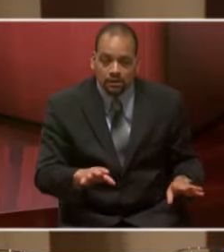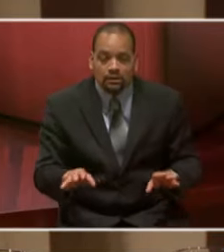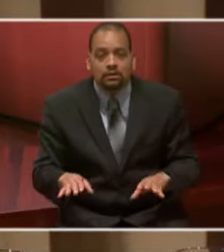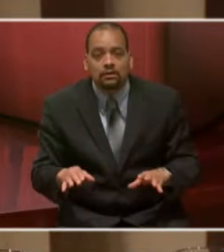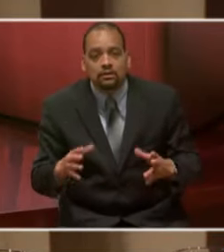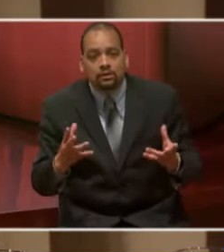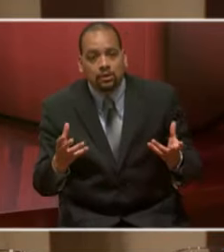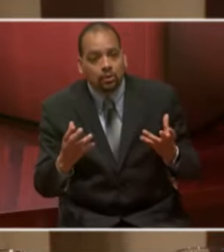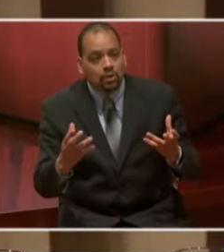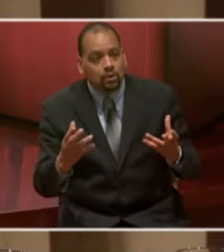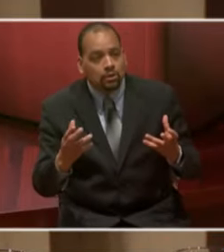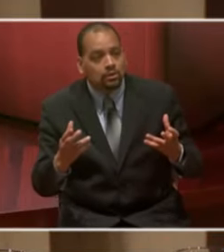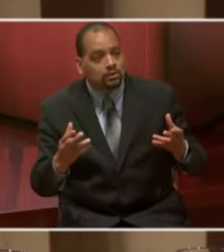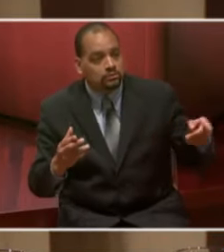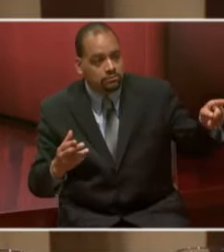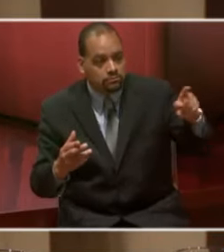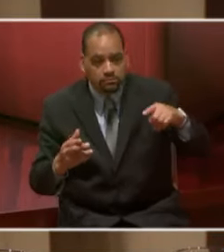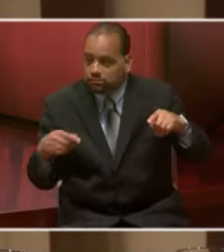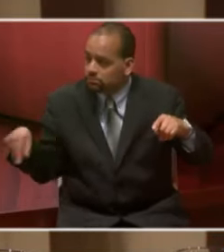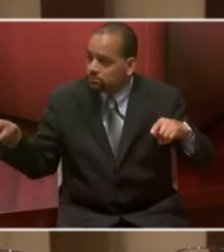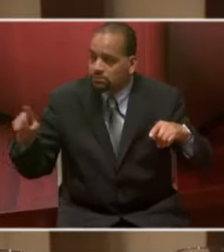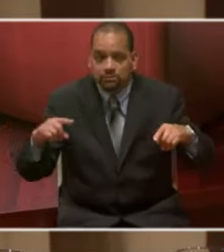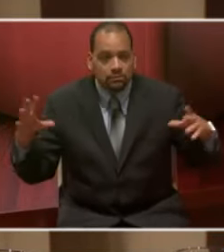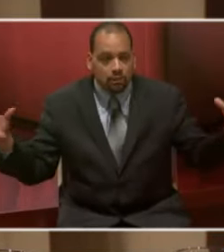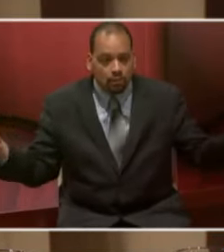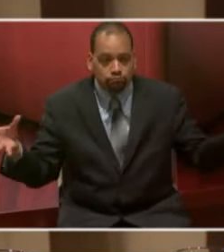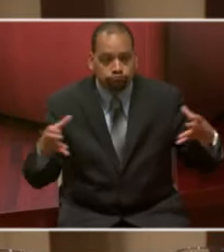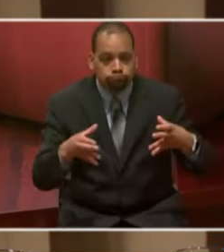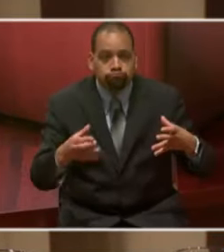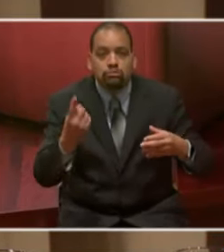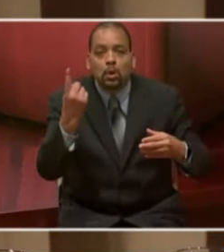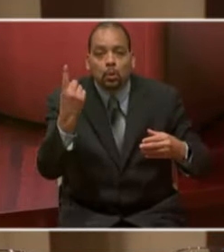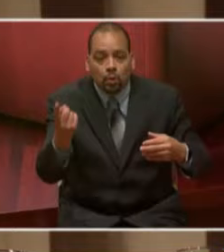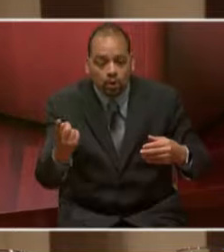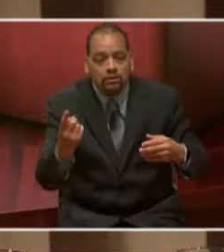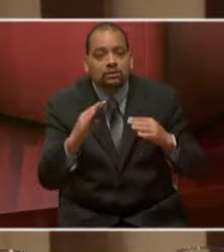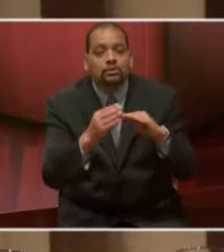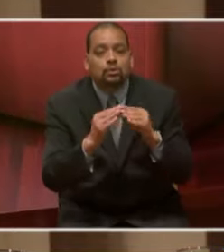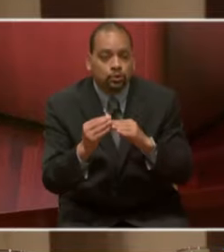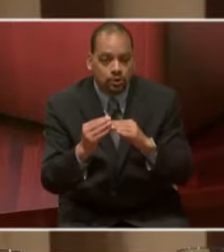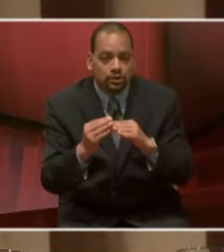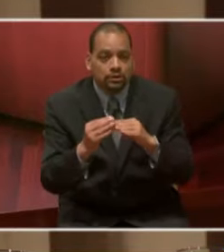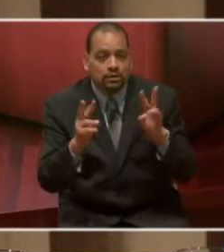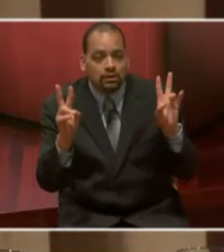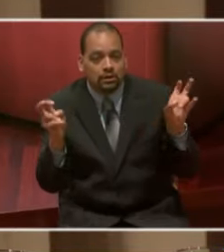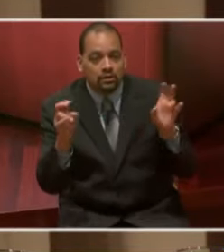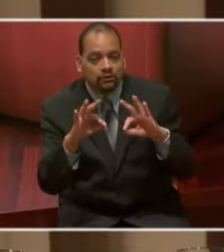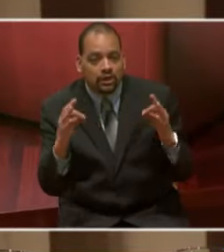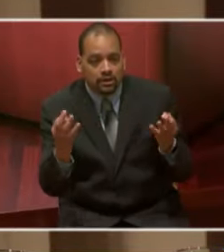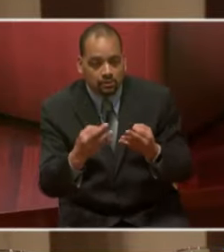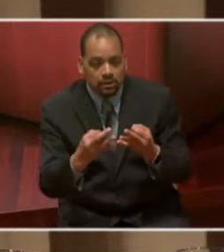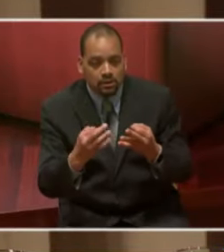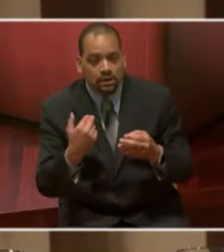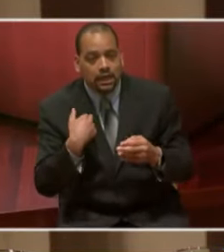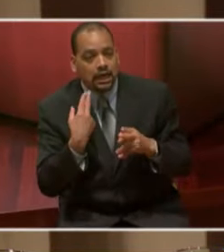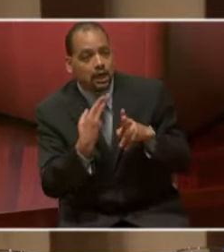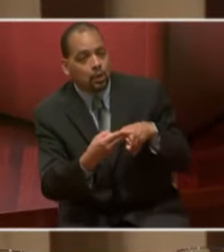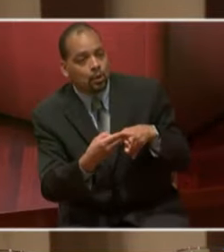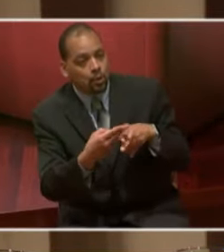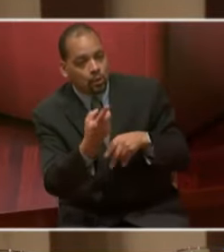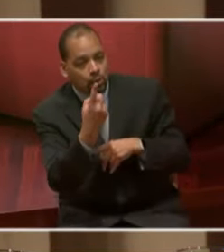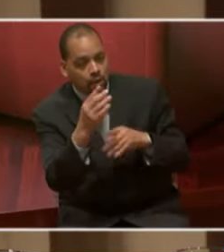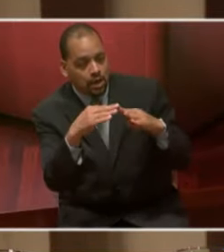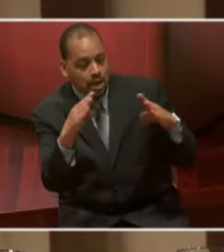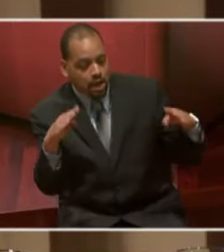and difficult for many of the citizens to make it up those steps, to attempt to get registered. So in